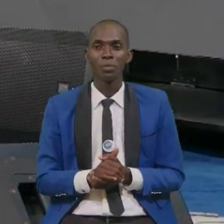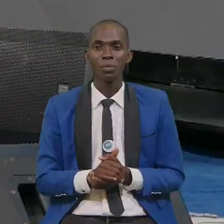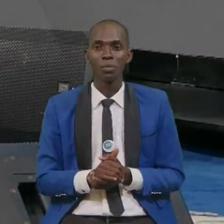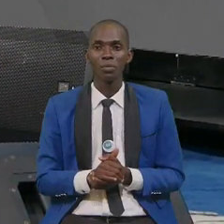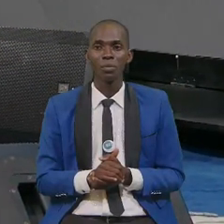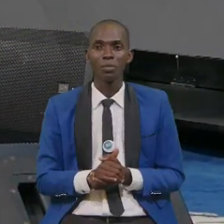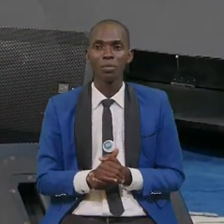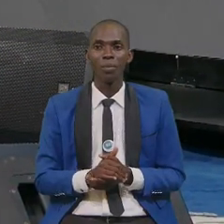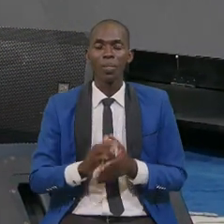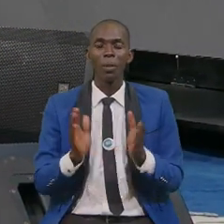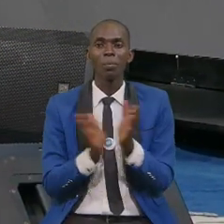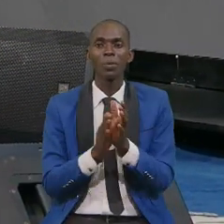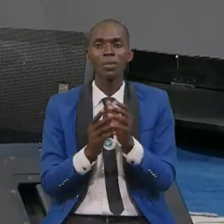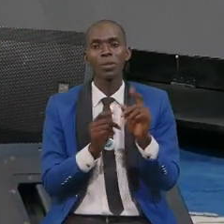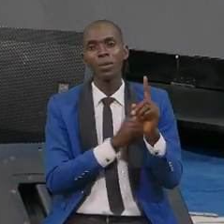Praise the Lord.